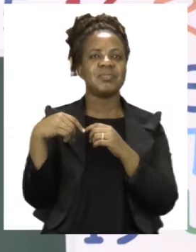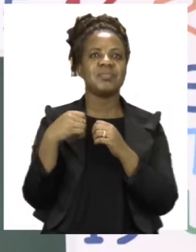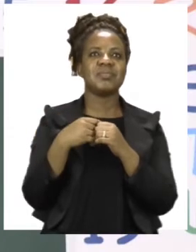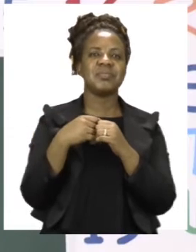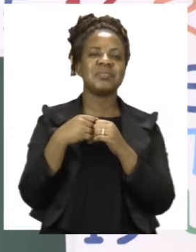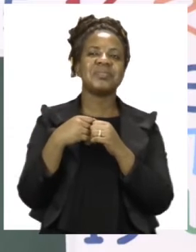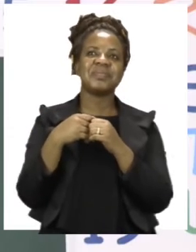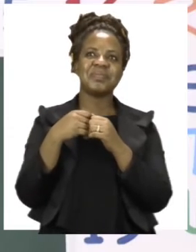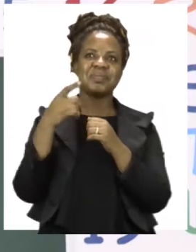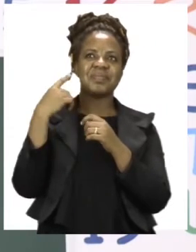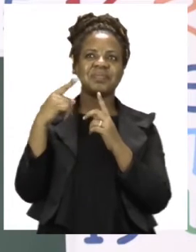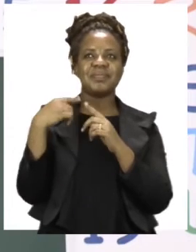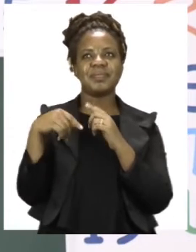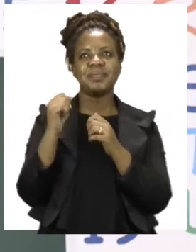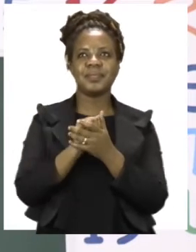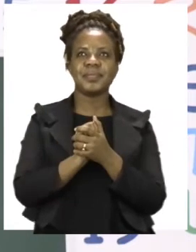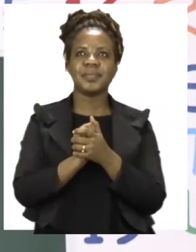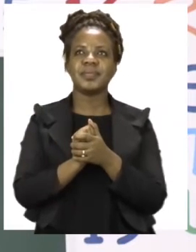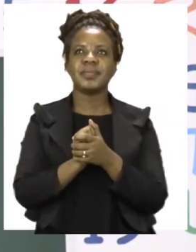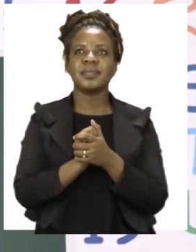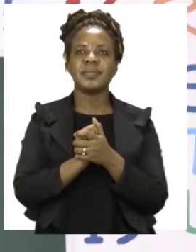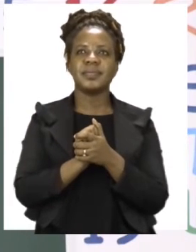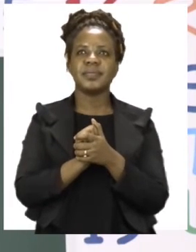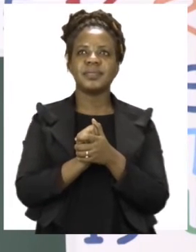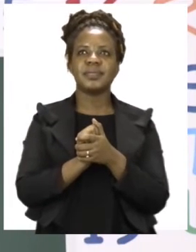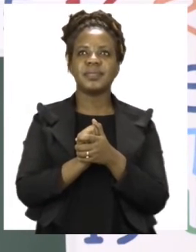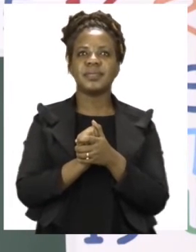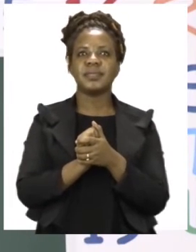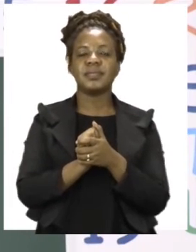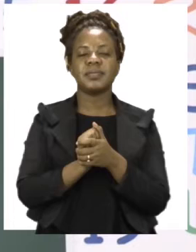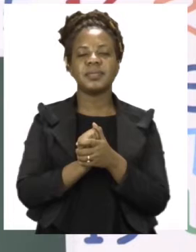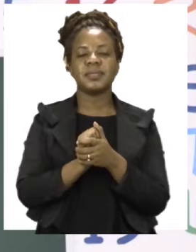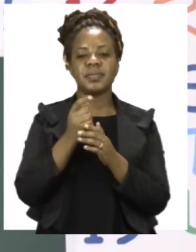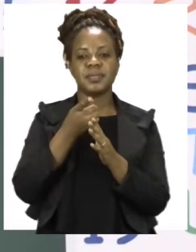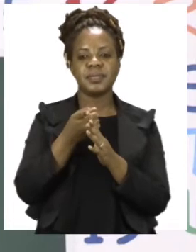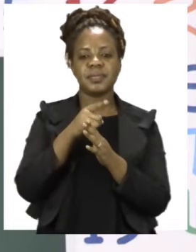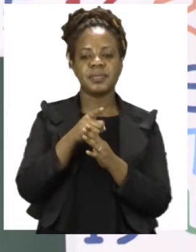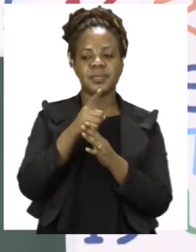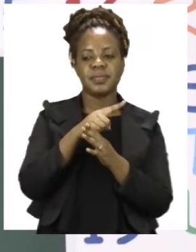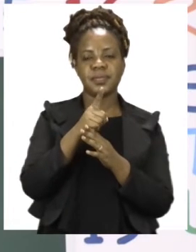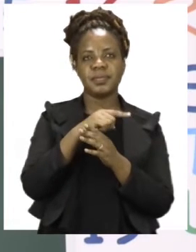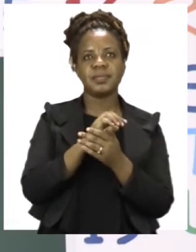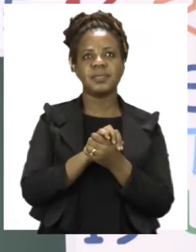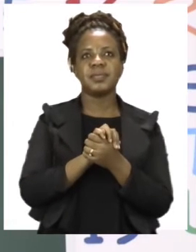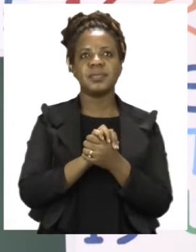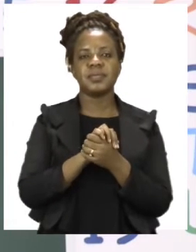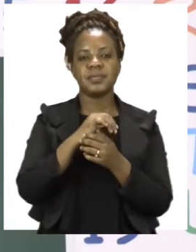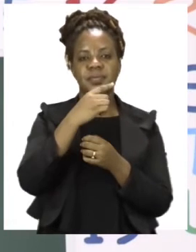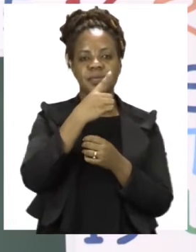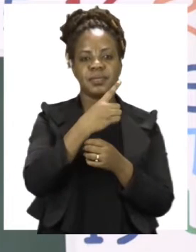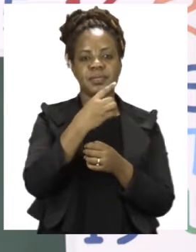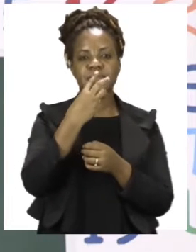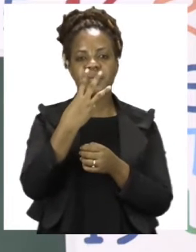backwards. Silly teacher. So we're going to count backwards, okay? So we start from